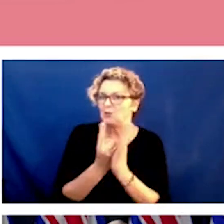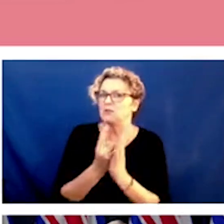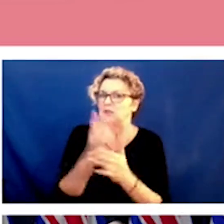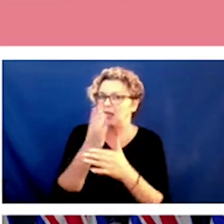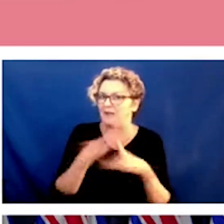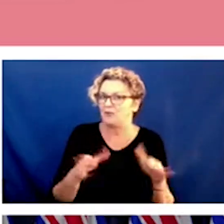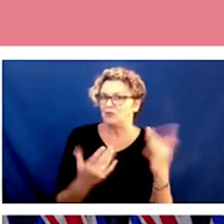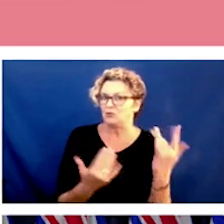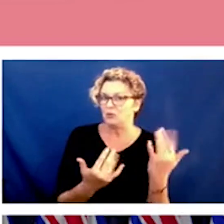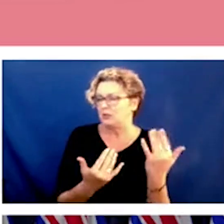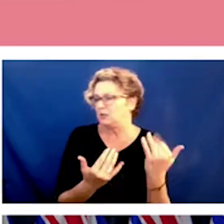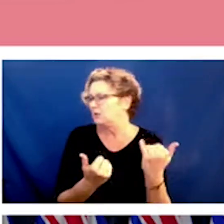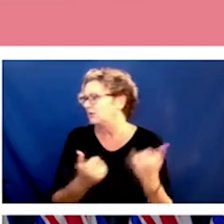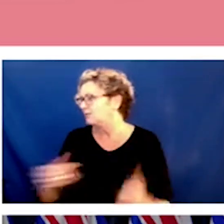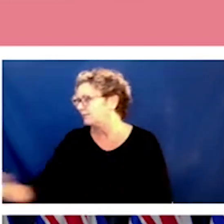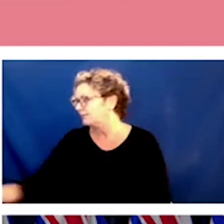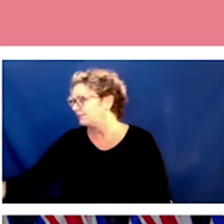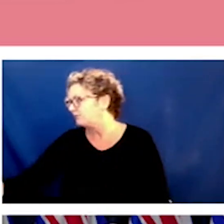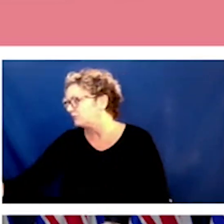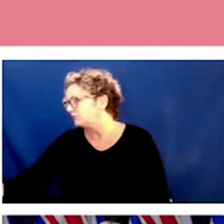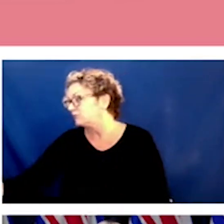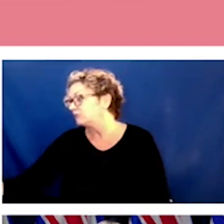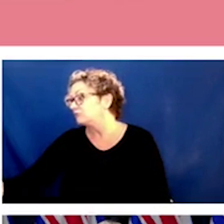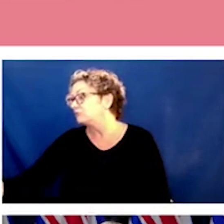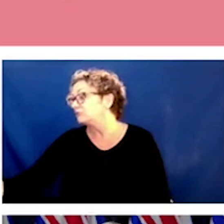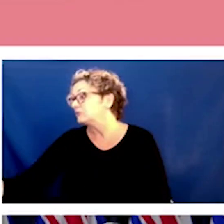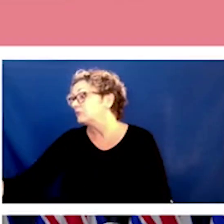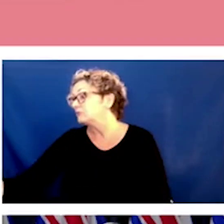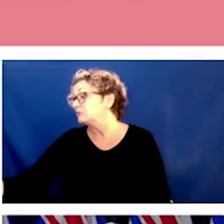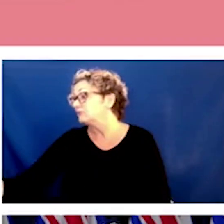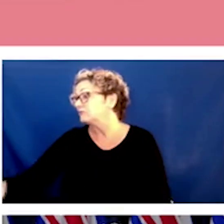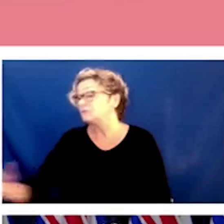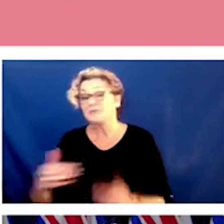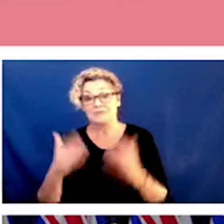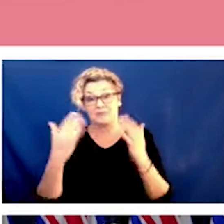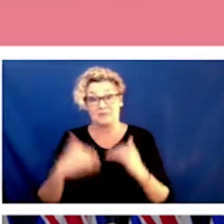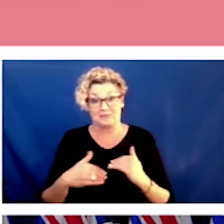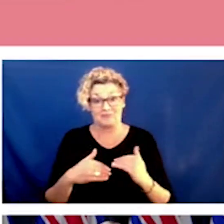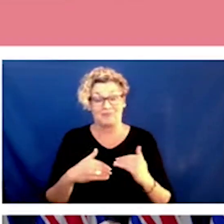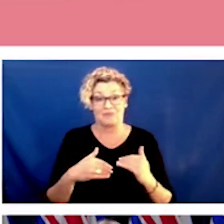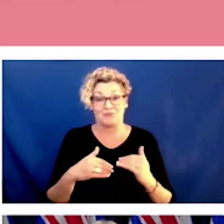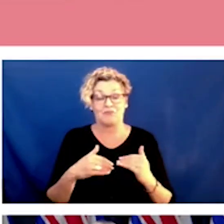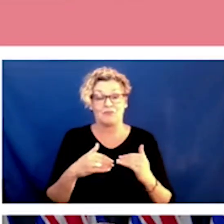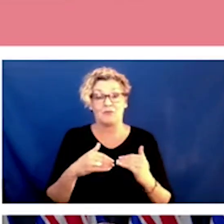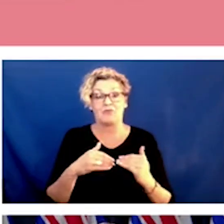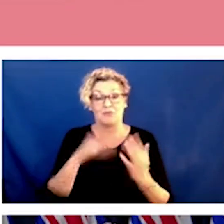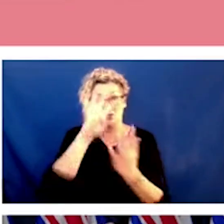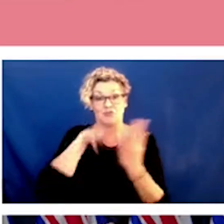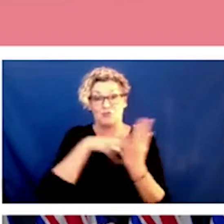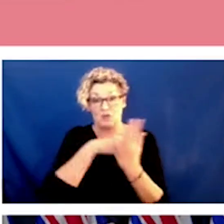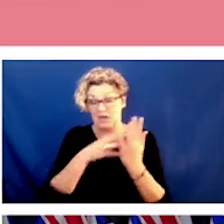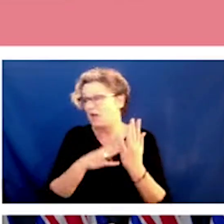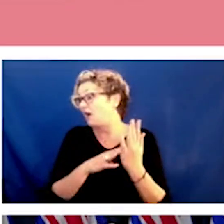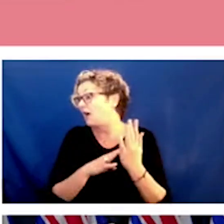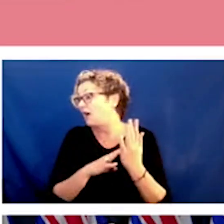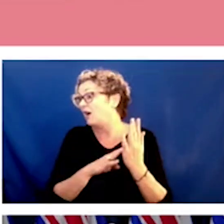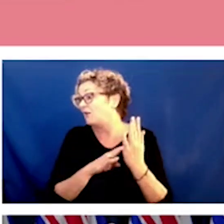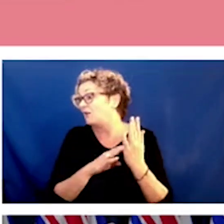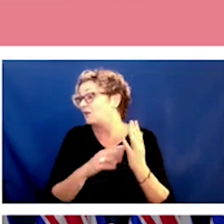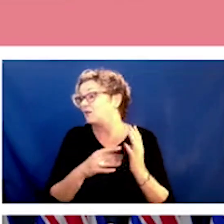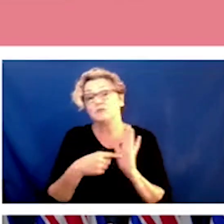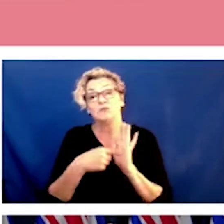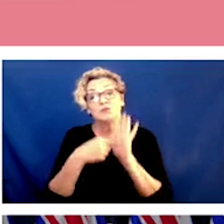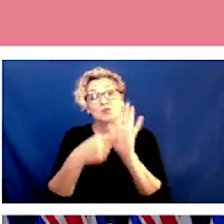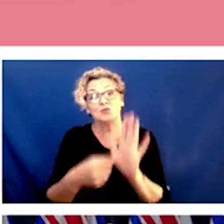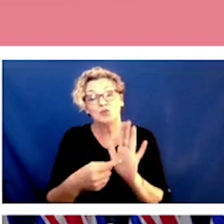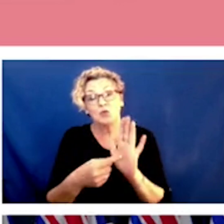we've increased our tests is the turnaround times in the lab, and it has increased slightly to